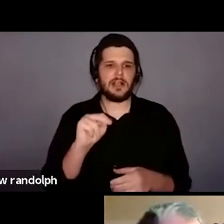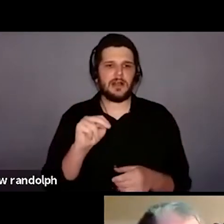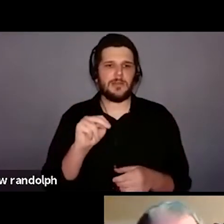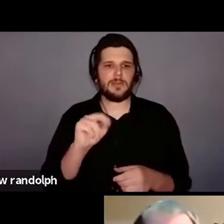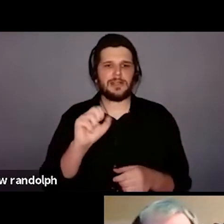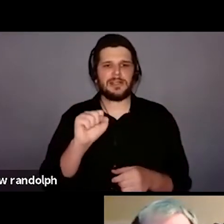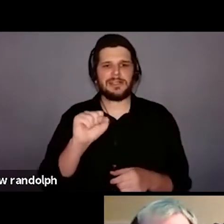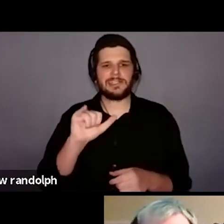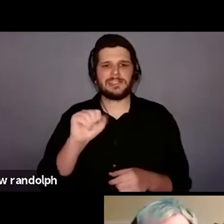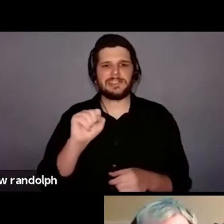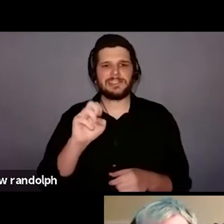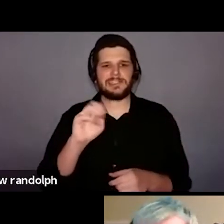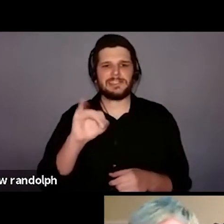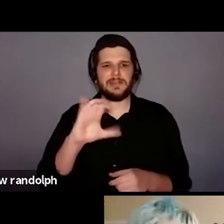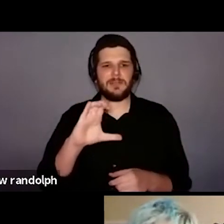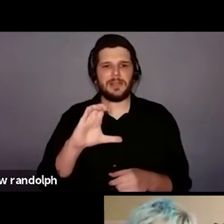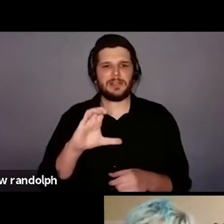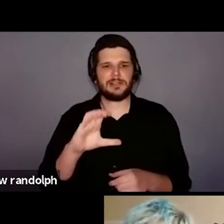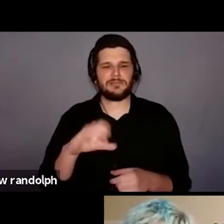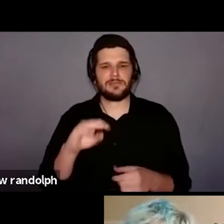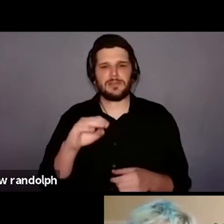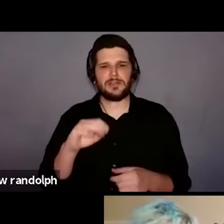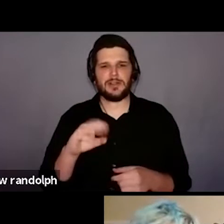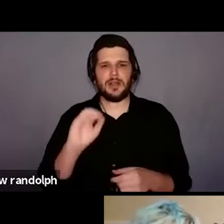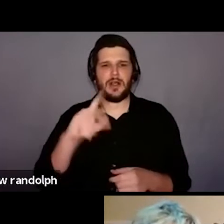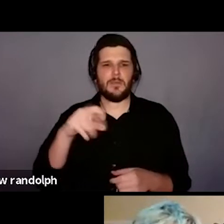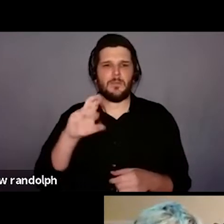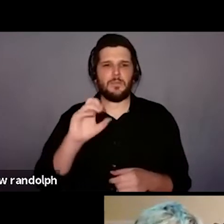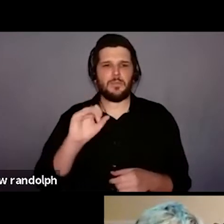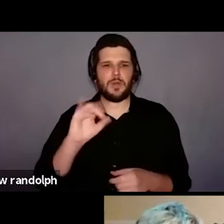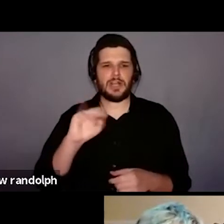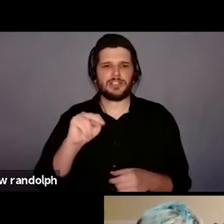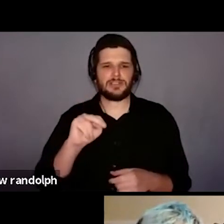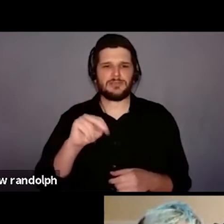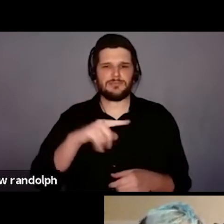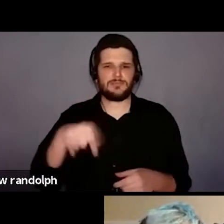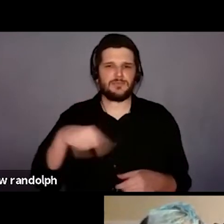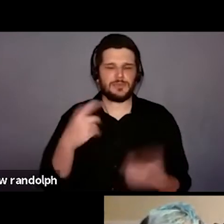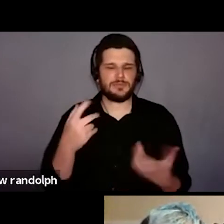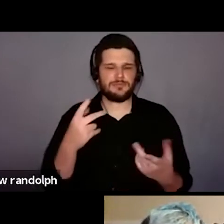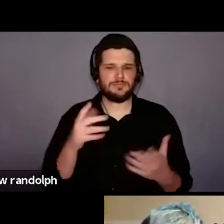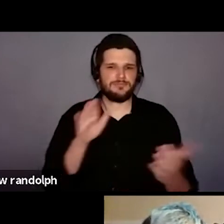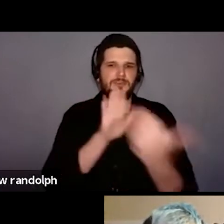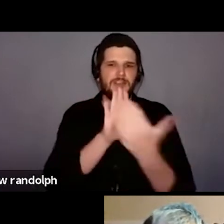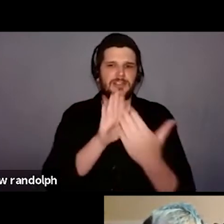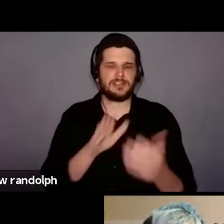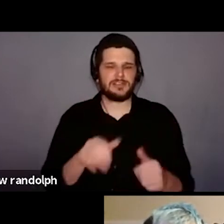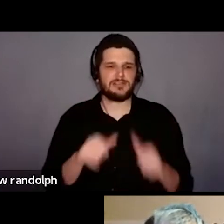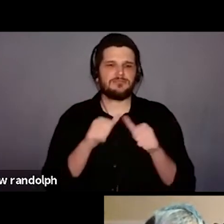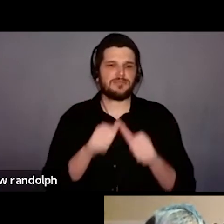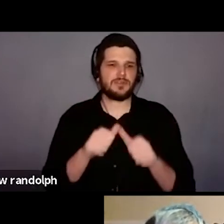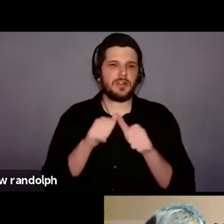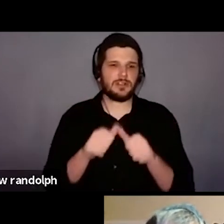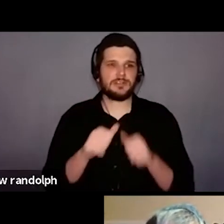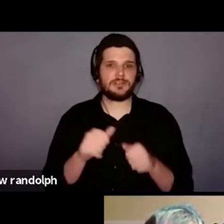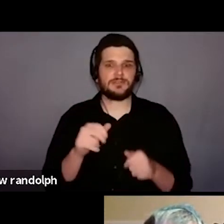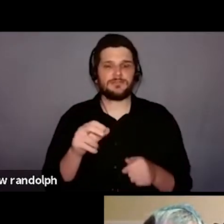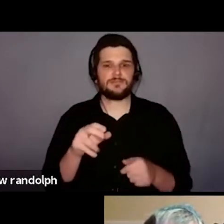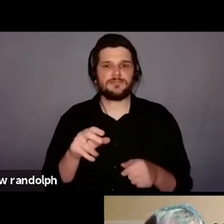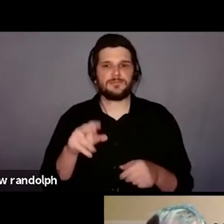systemic marginalization and oppression that we're facing, and to constantly